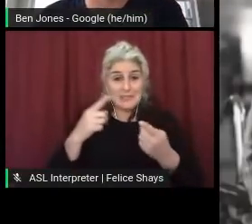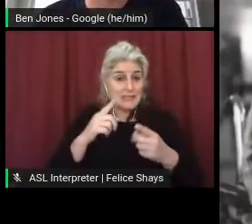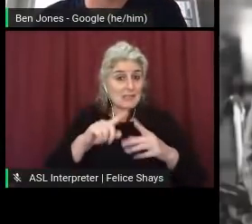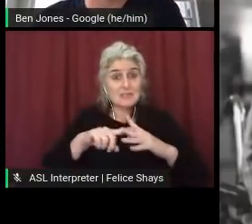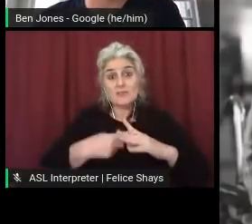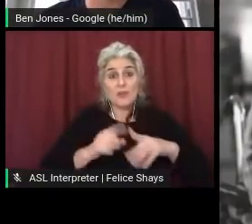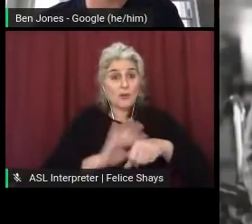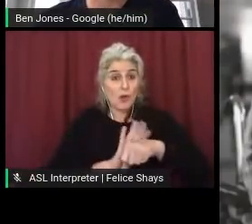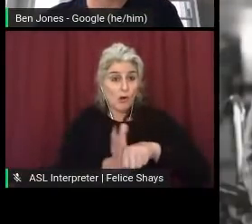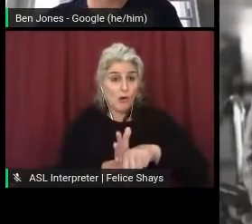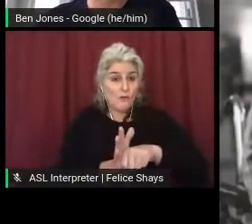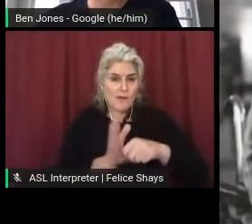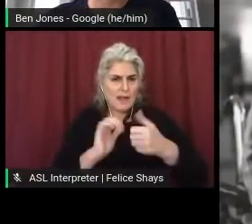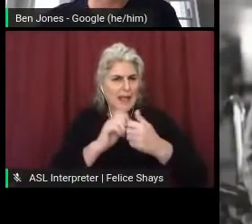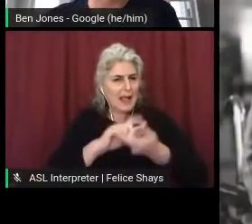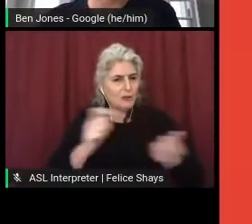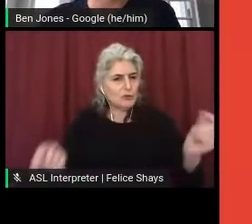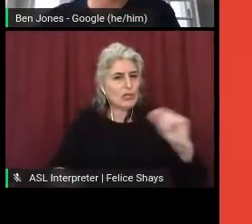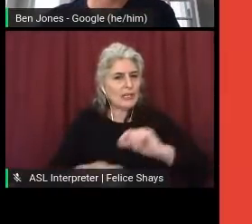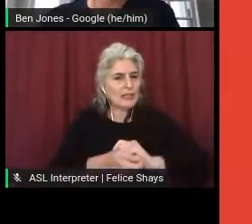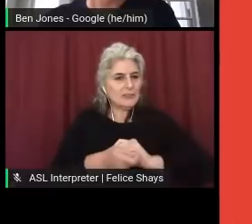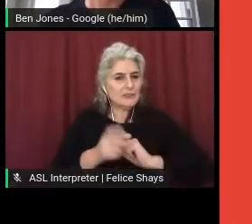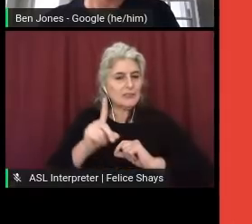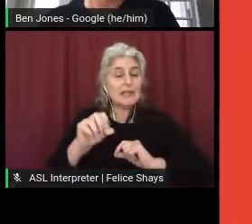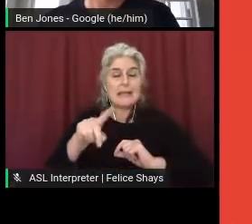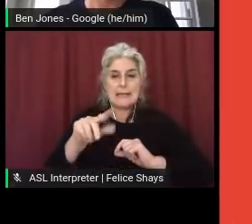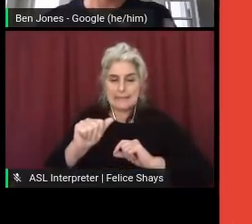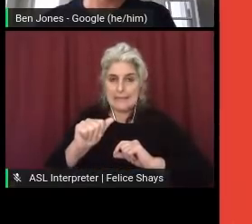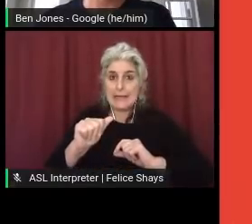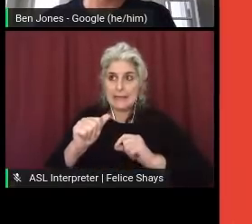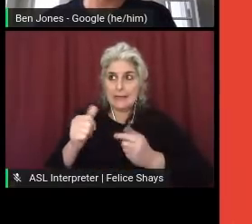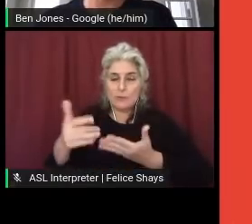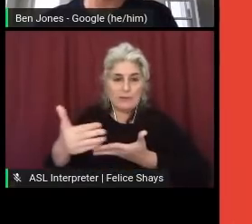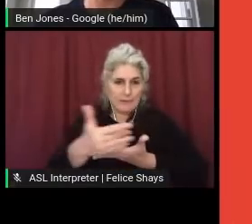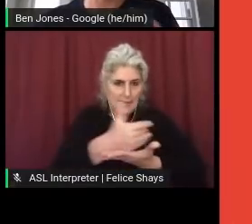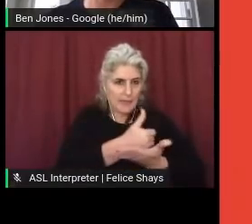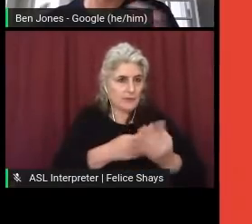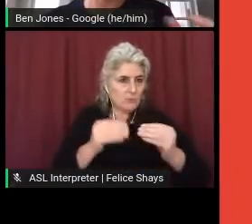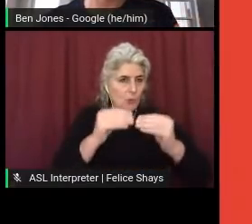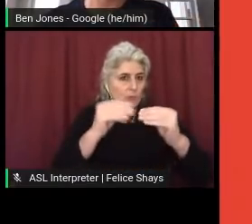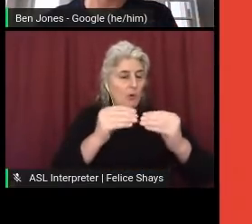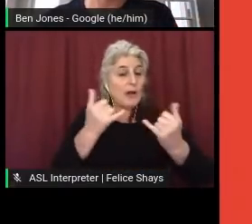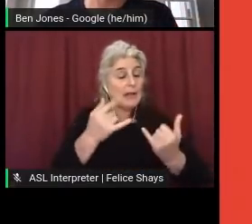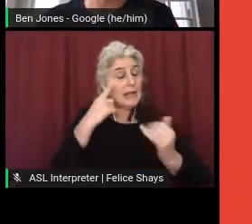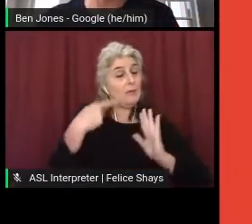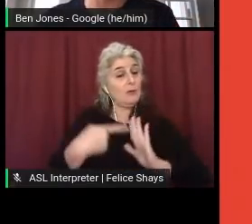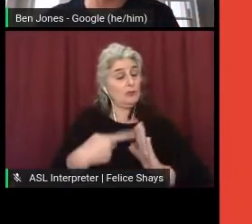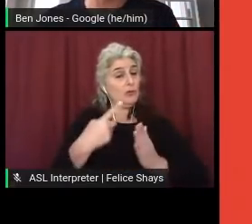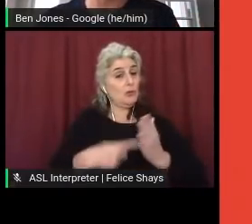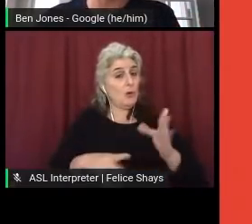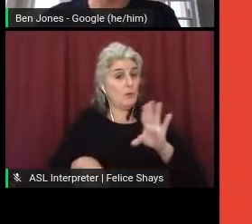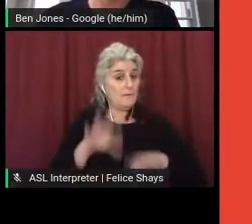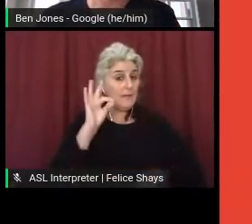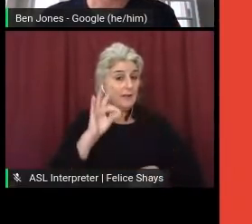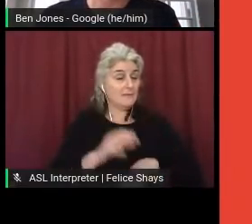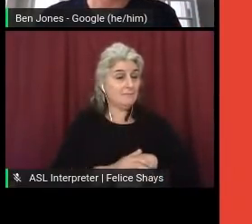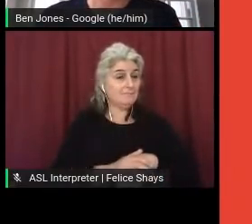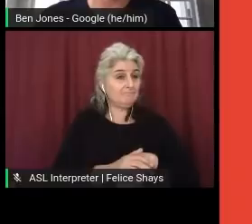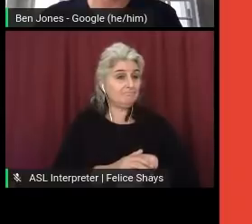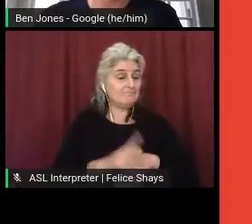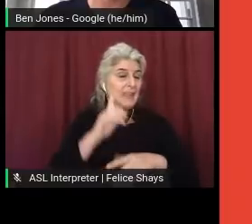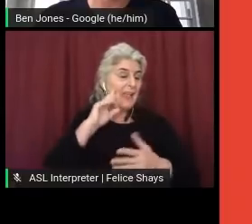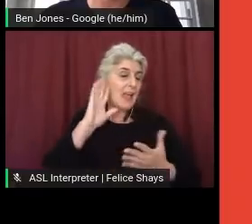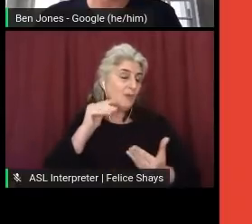some data in and seen some patterns in that data. And so I'm going to show you some lenses on that are hopefully